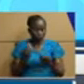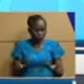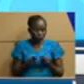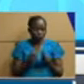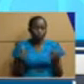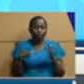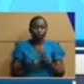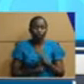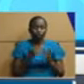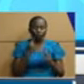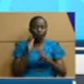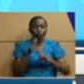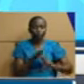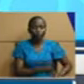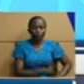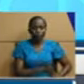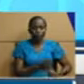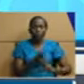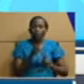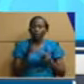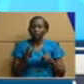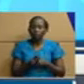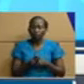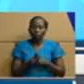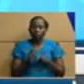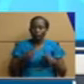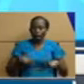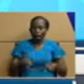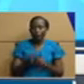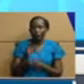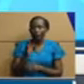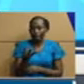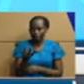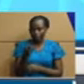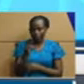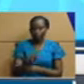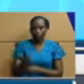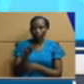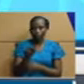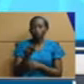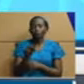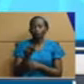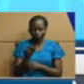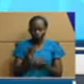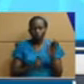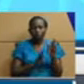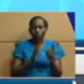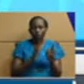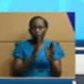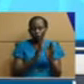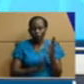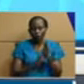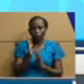and vulnerabilities, and our third national development plan includes increased access to